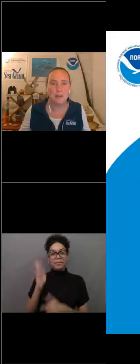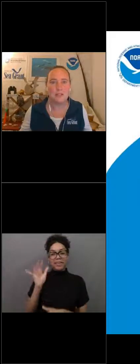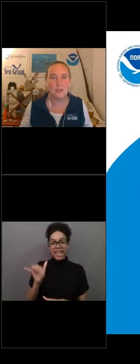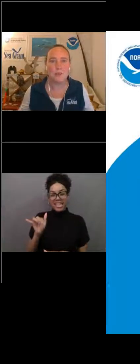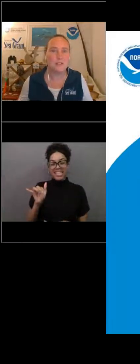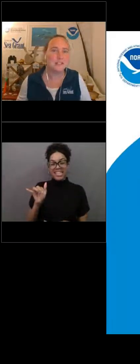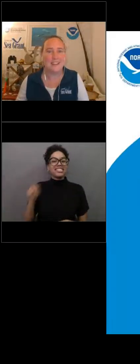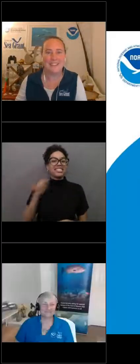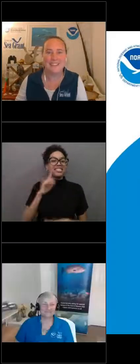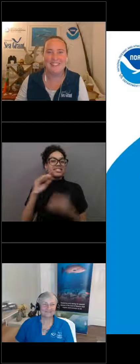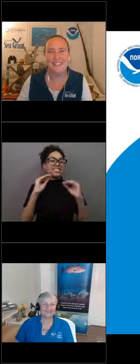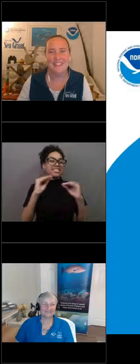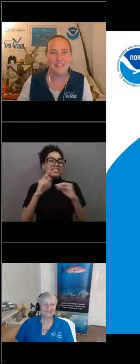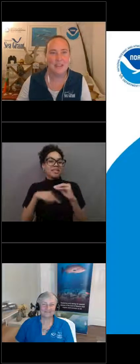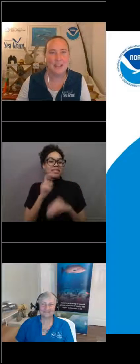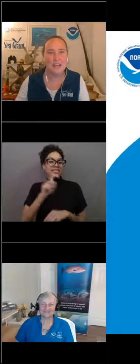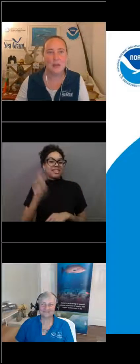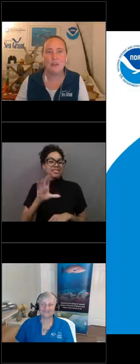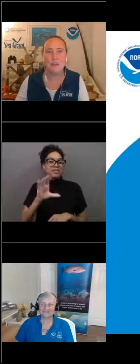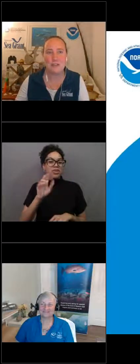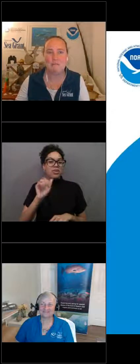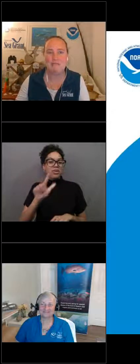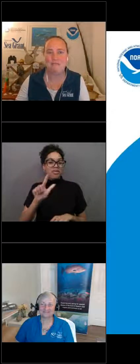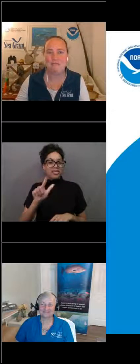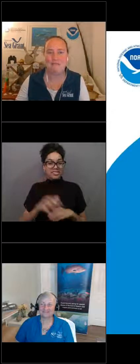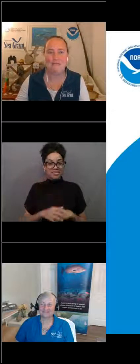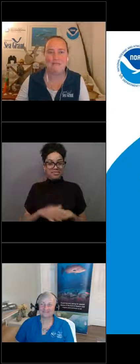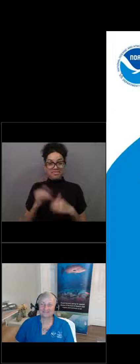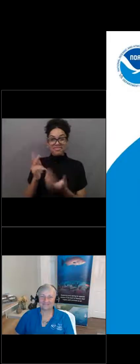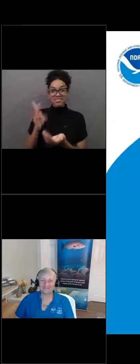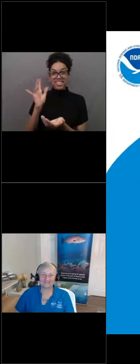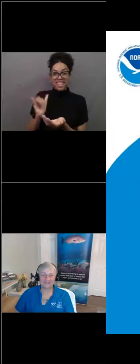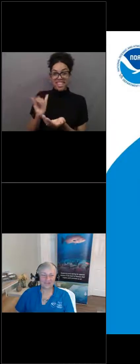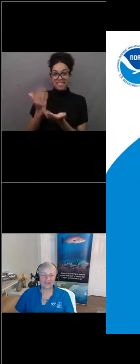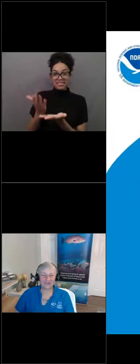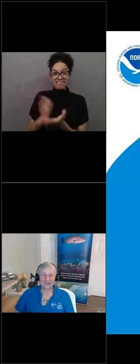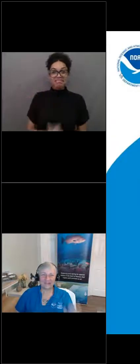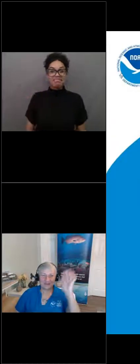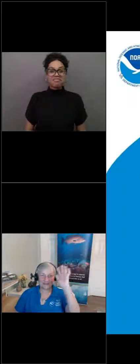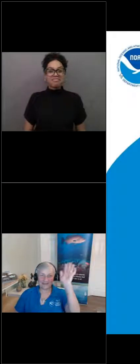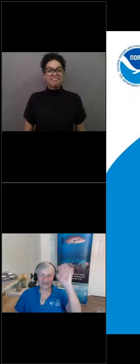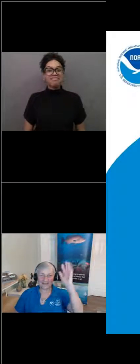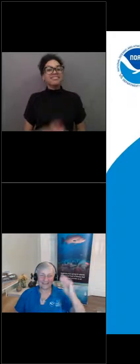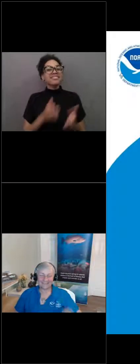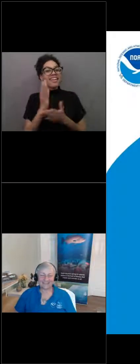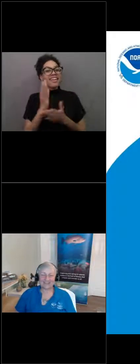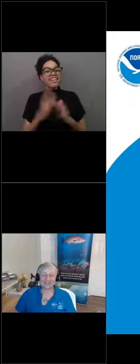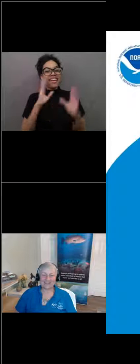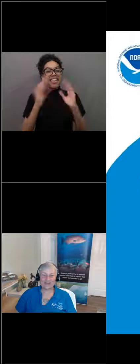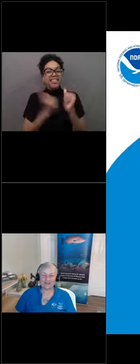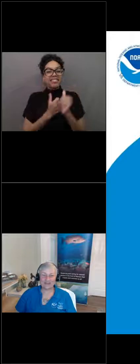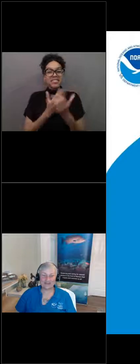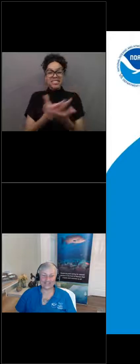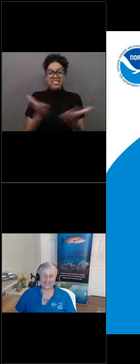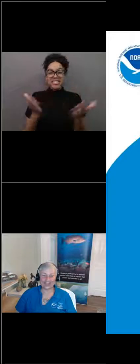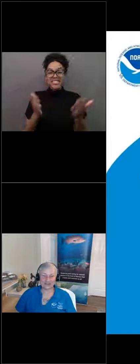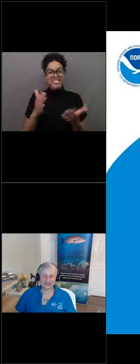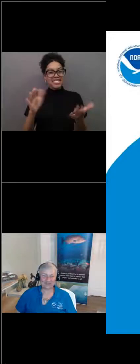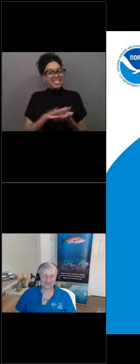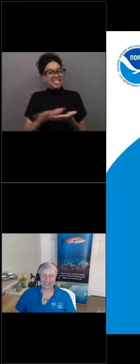all about Texas corals today. So Kelly, over to you. All righty. Hello, everybody. It's so good to be